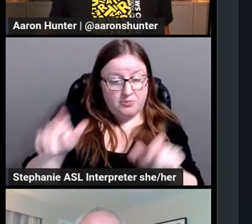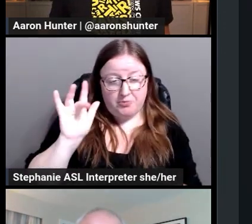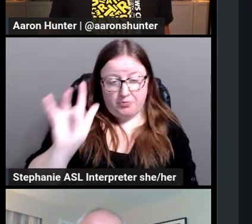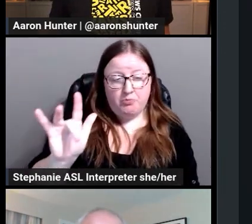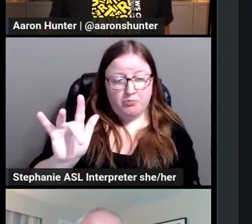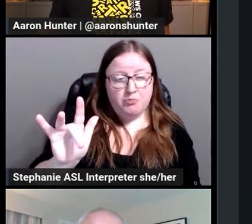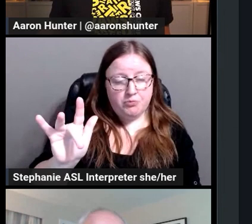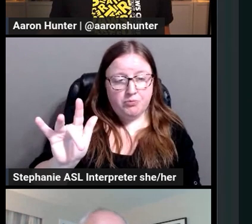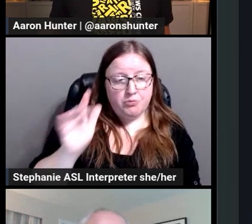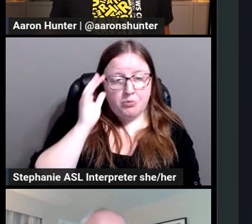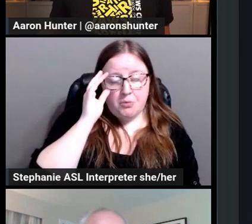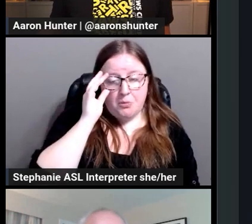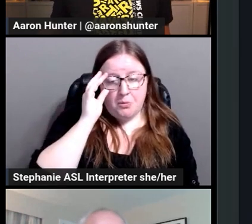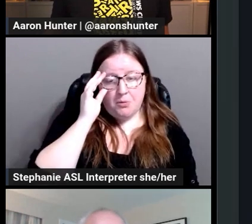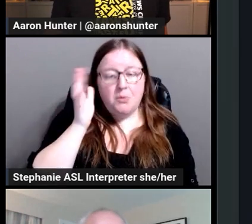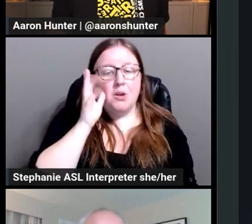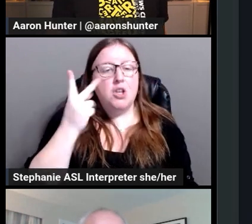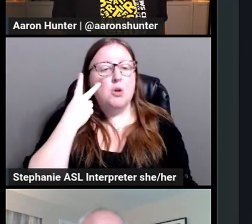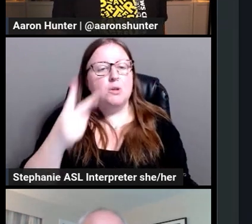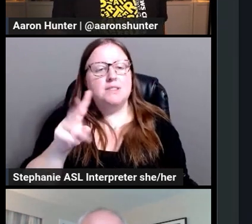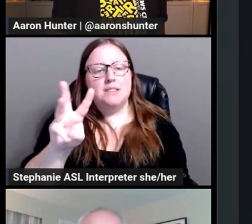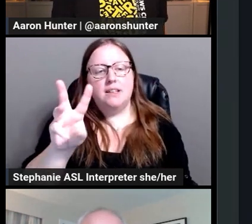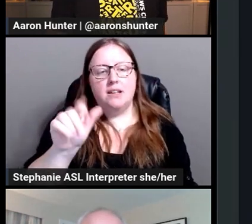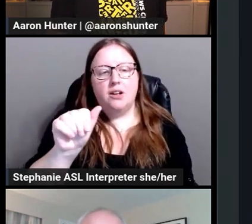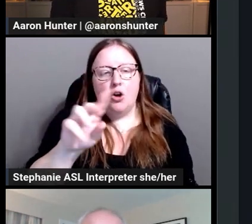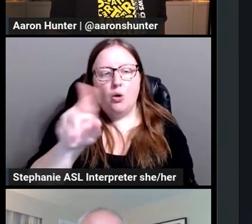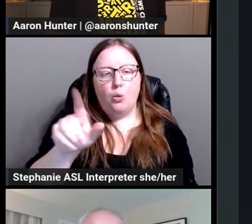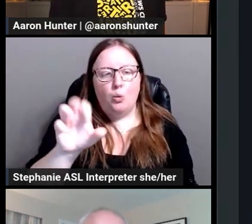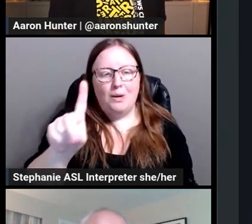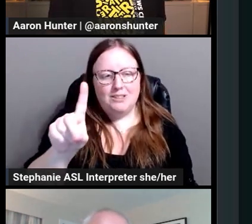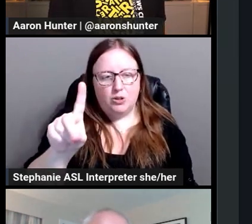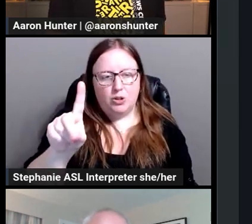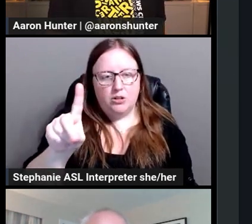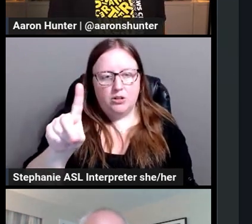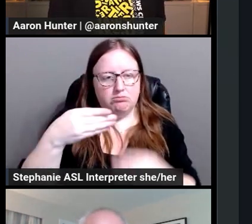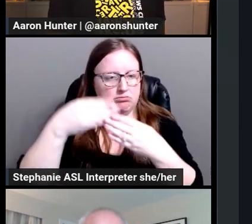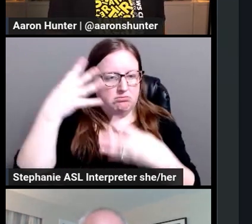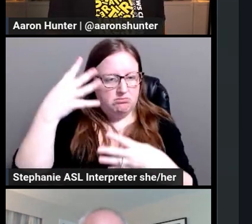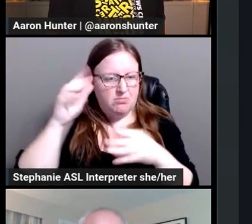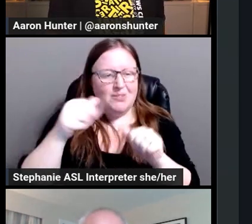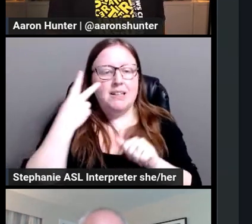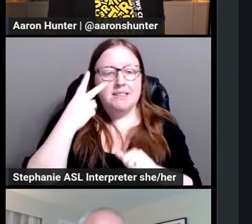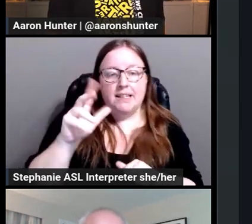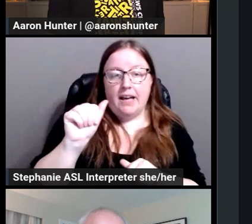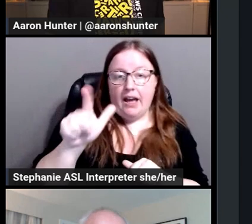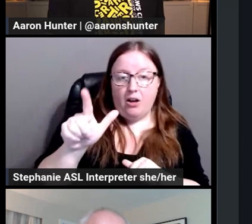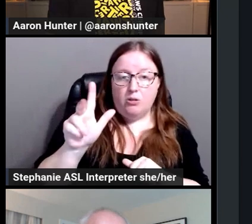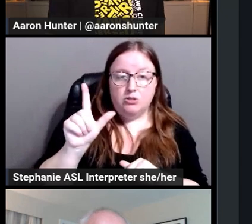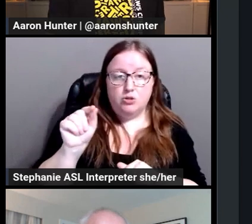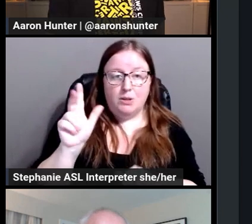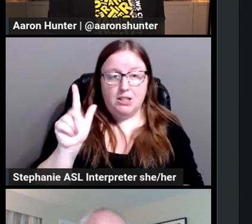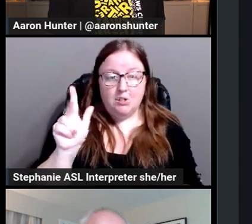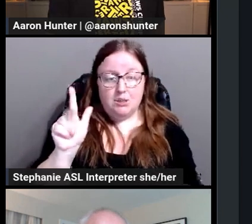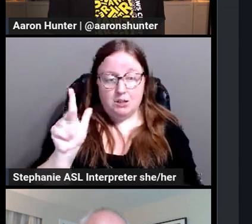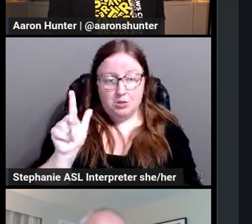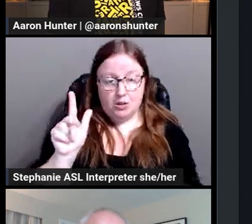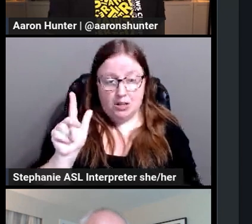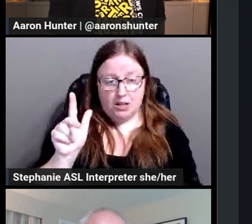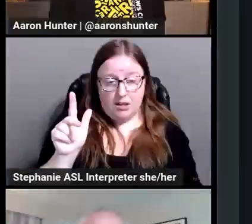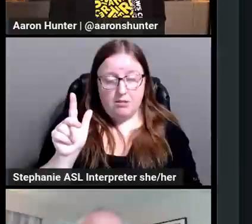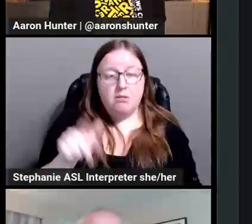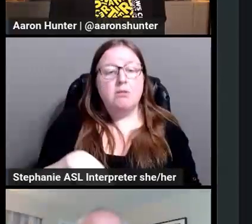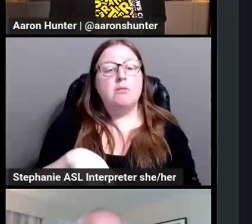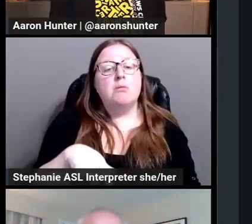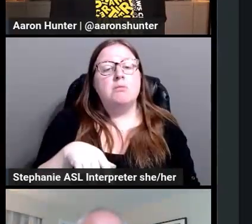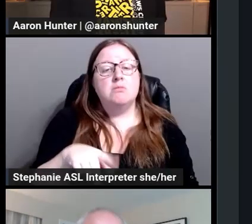and it's going to bring up this wizard, and you'll find that AL 2023 is it's going to be